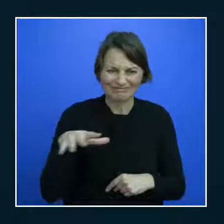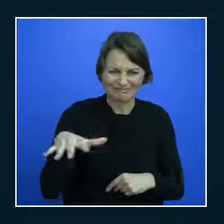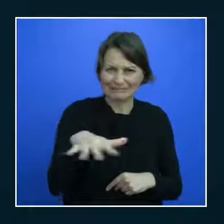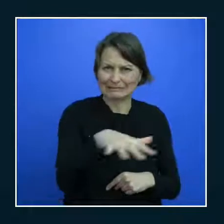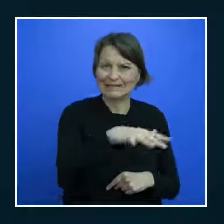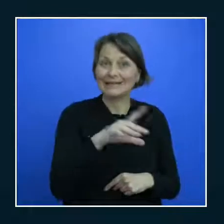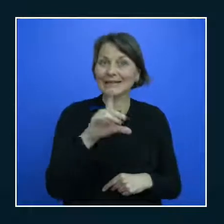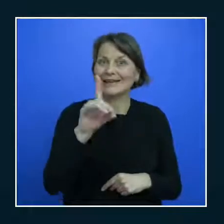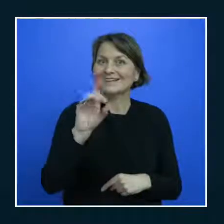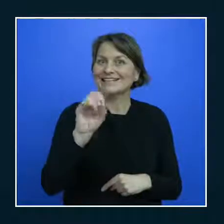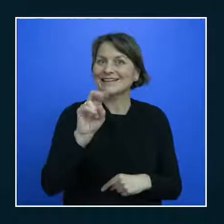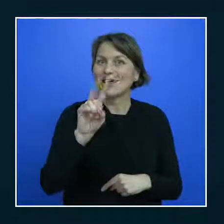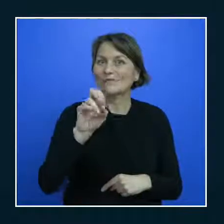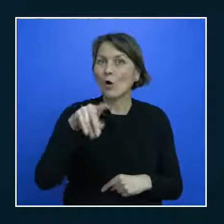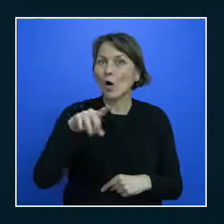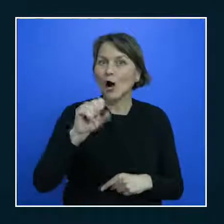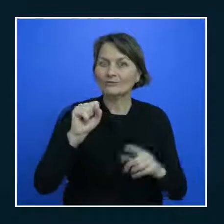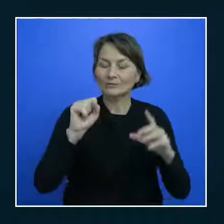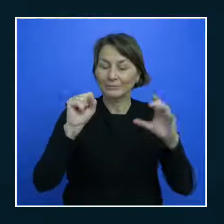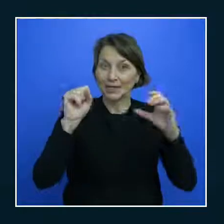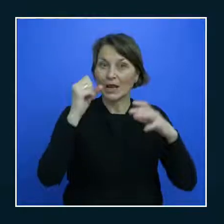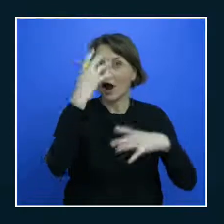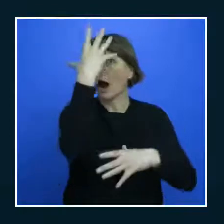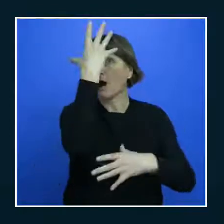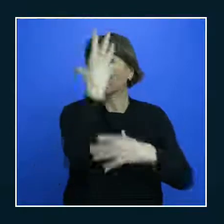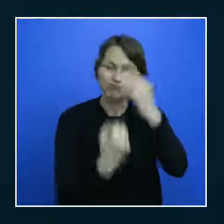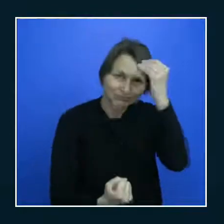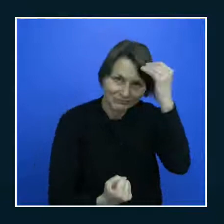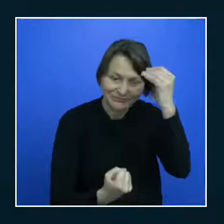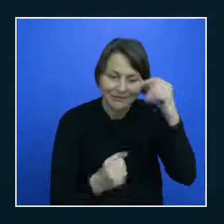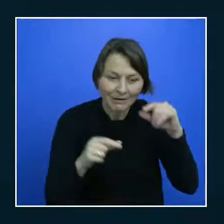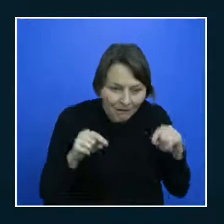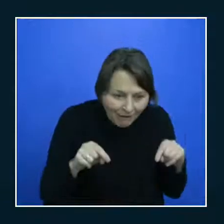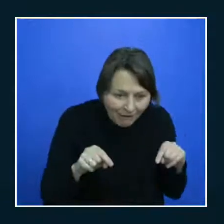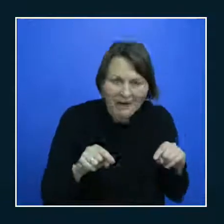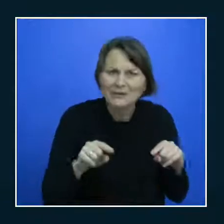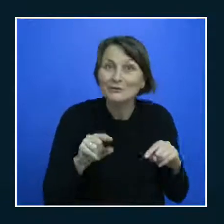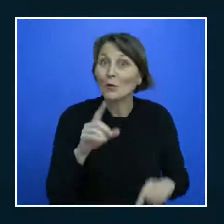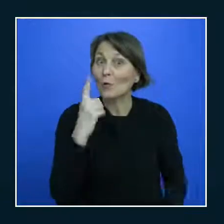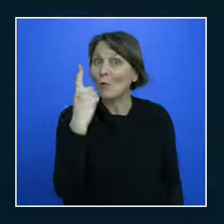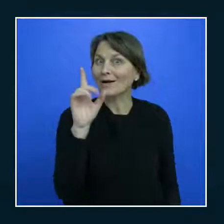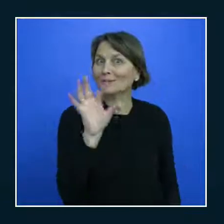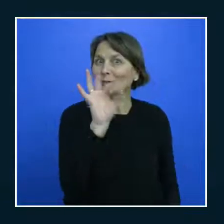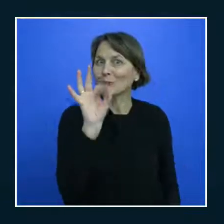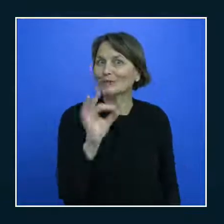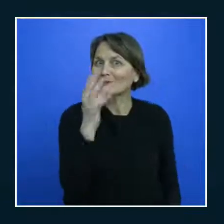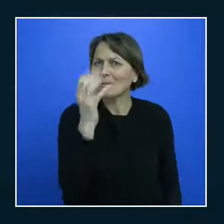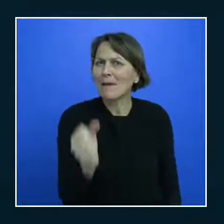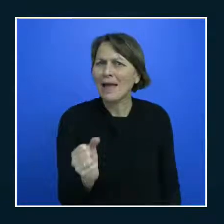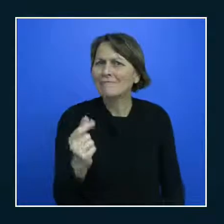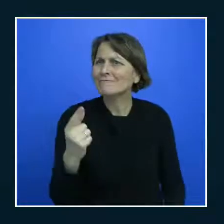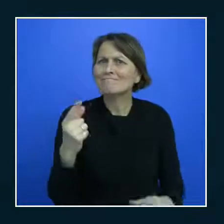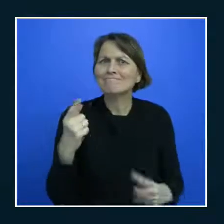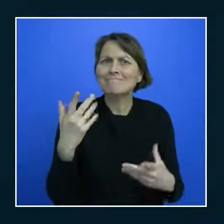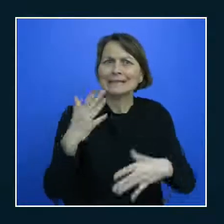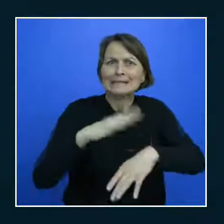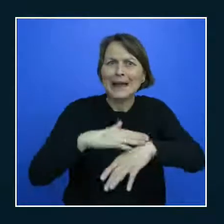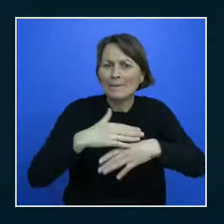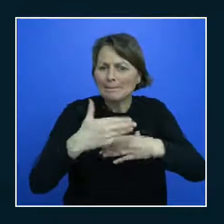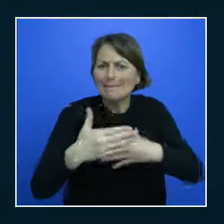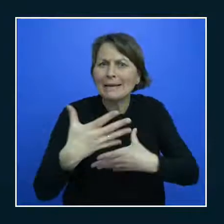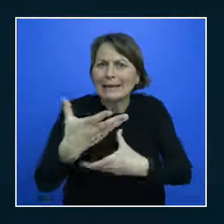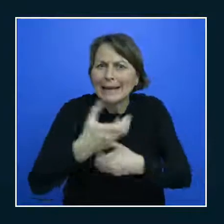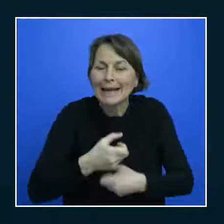nowadays. I just have one question. So where can I get it, and when can I play with it and start developing some